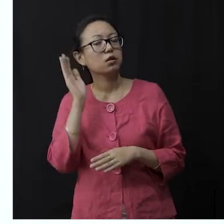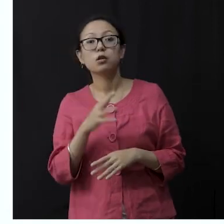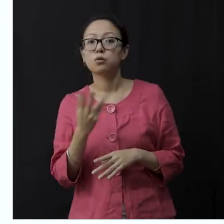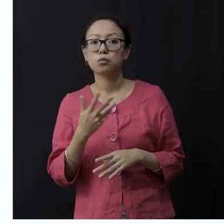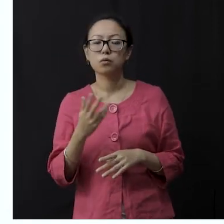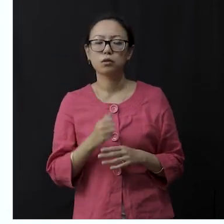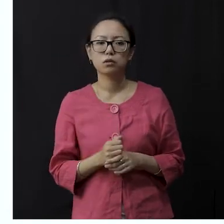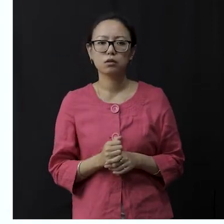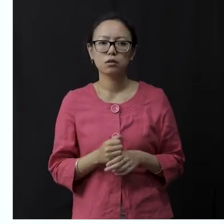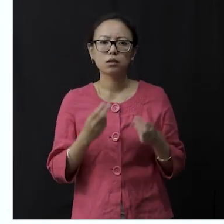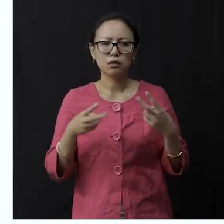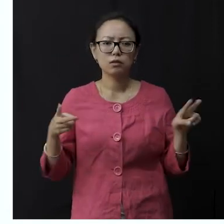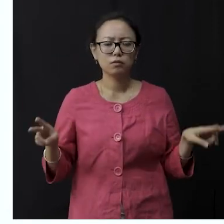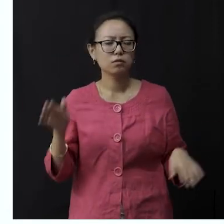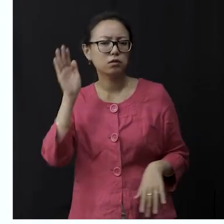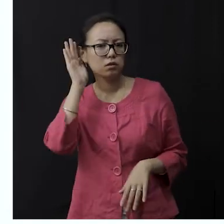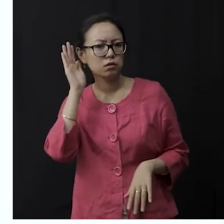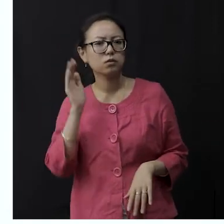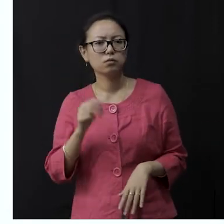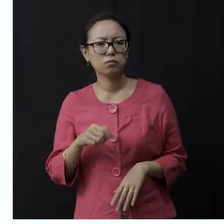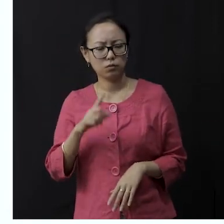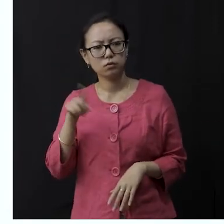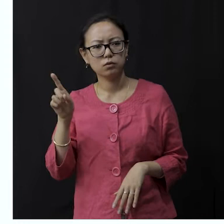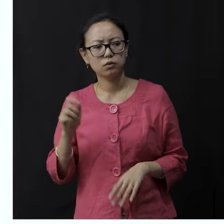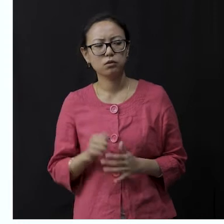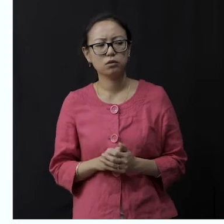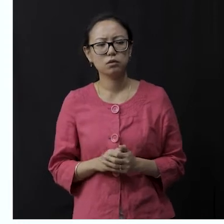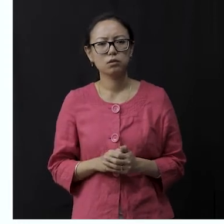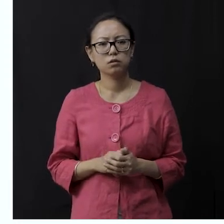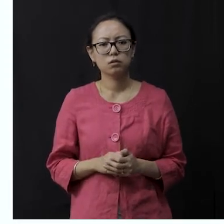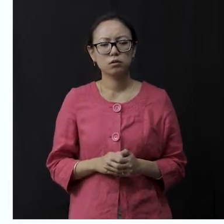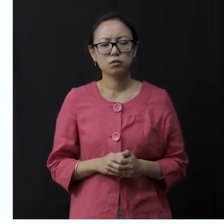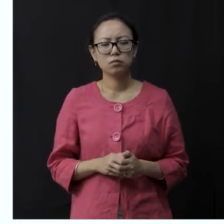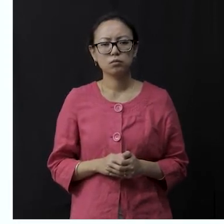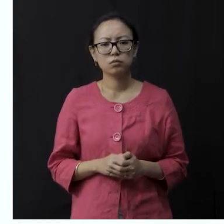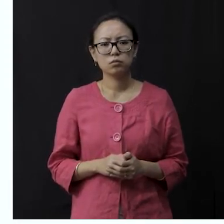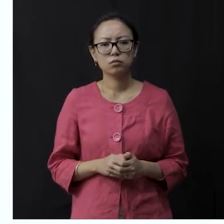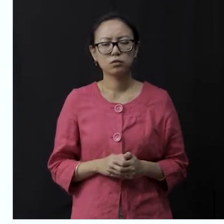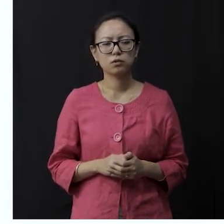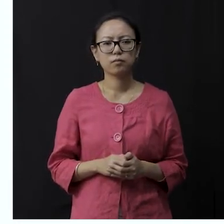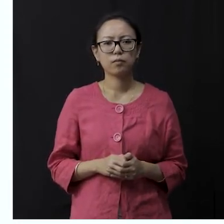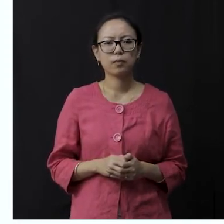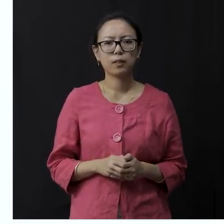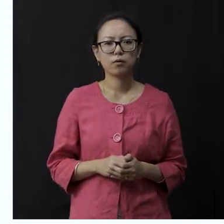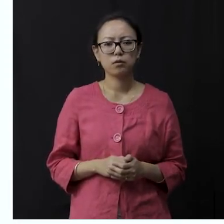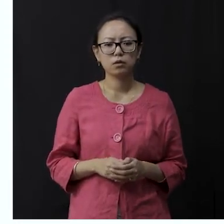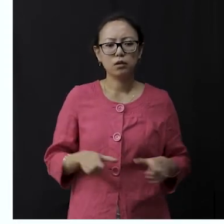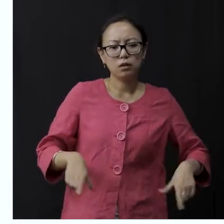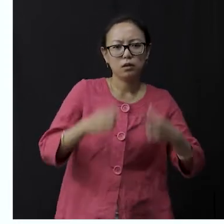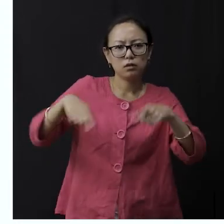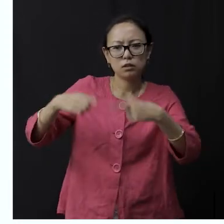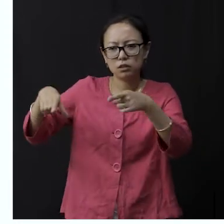hear different kinds of sound, right? Especially when we sleep in a secluded area where there are a lot of jungles, where there